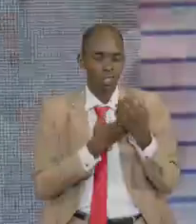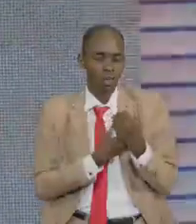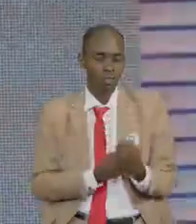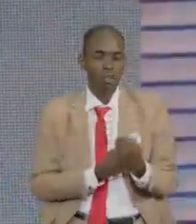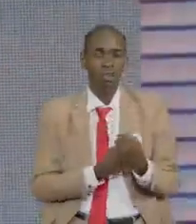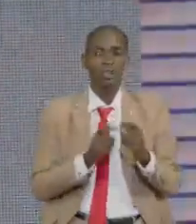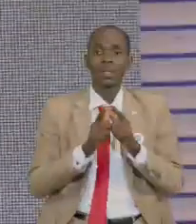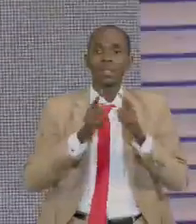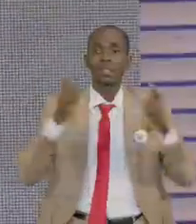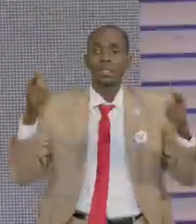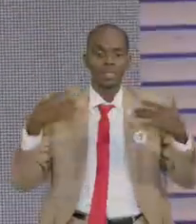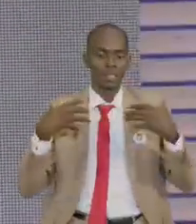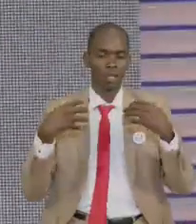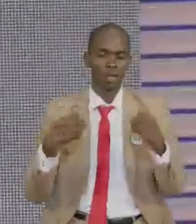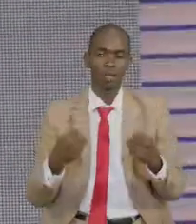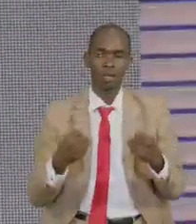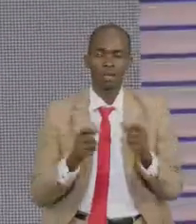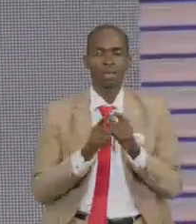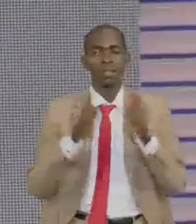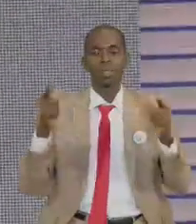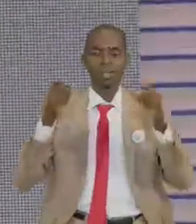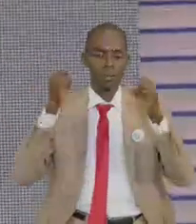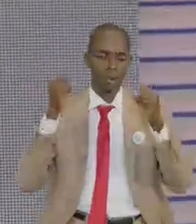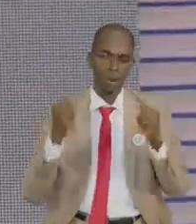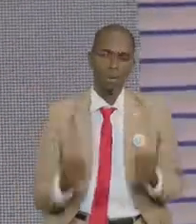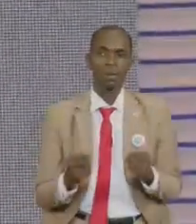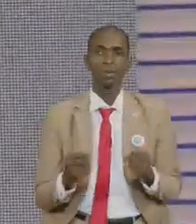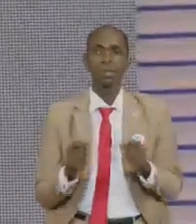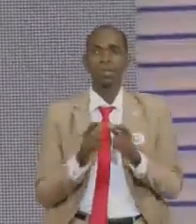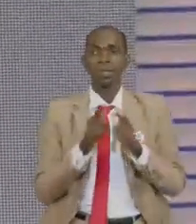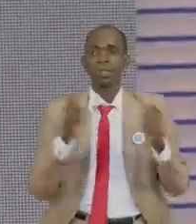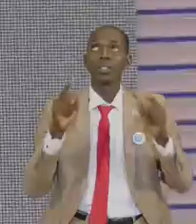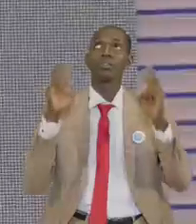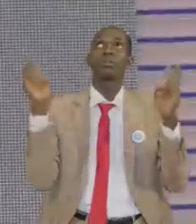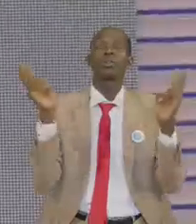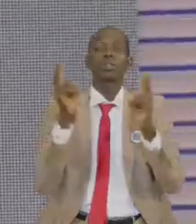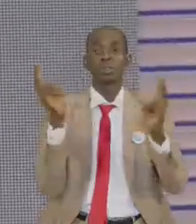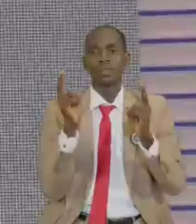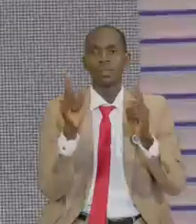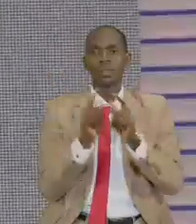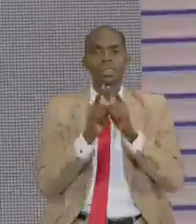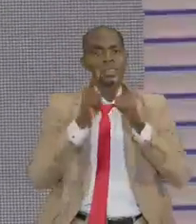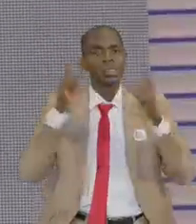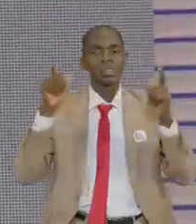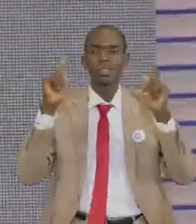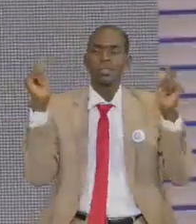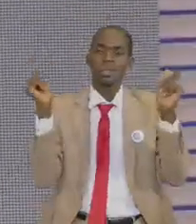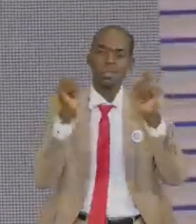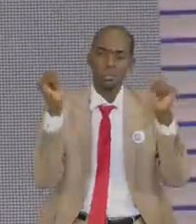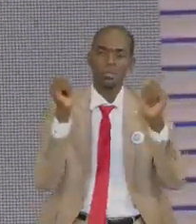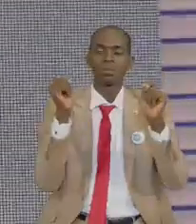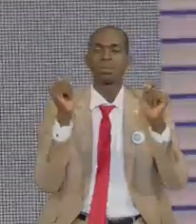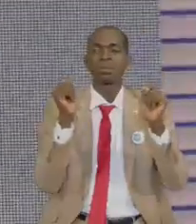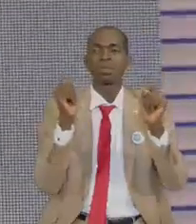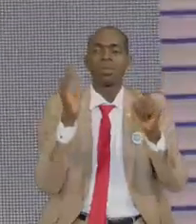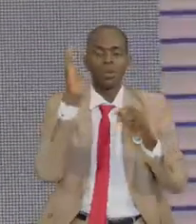courage. Great power. Great victory. Great triumph will